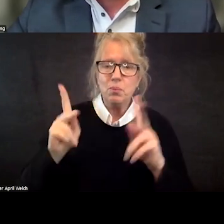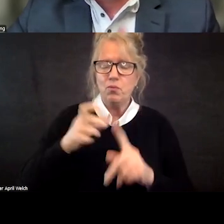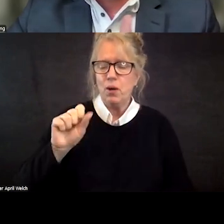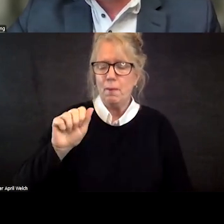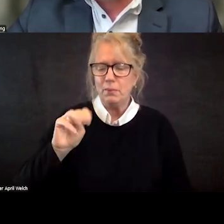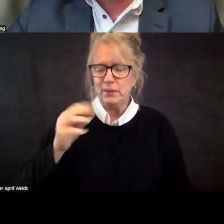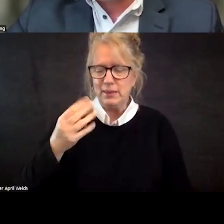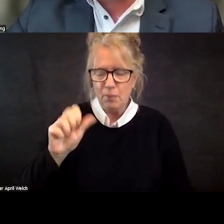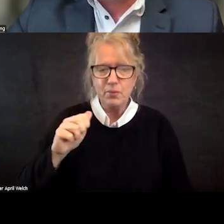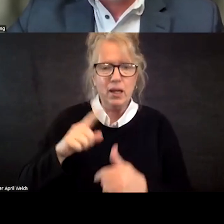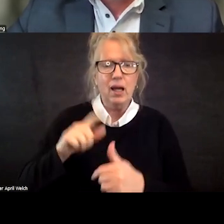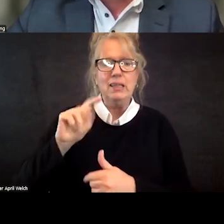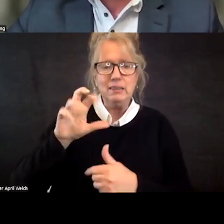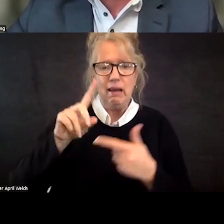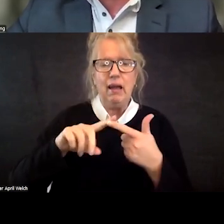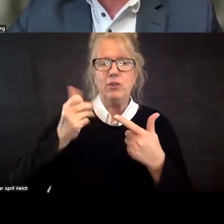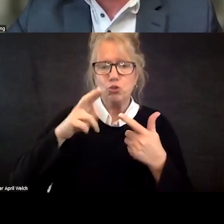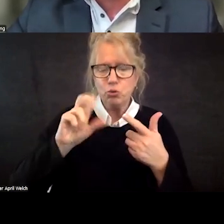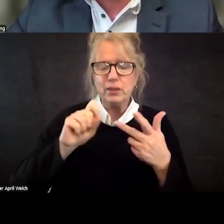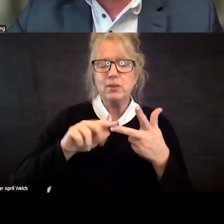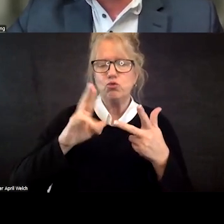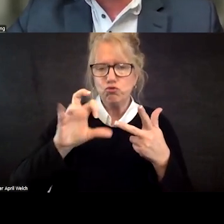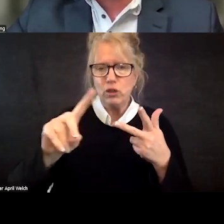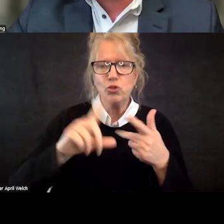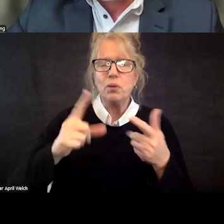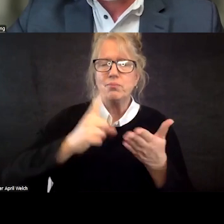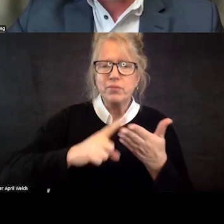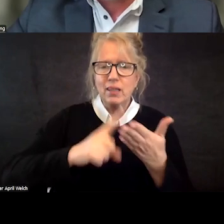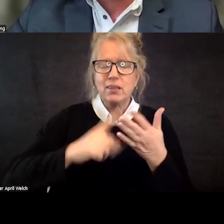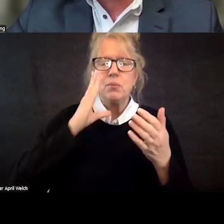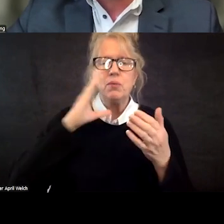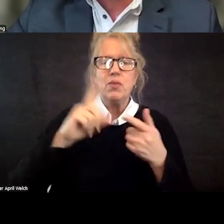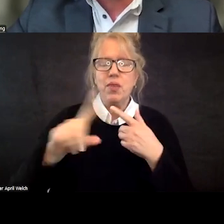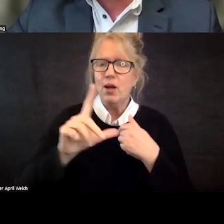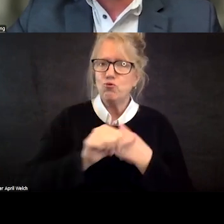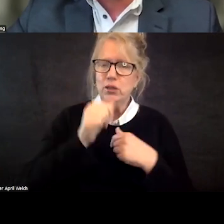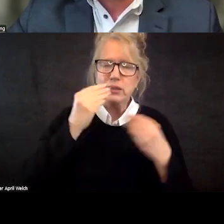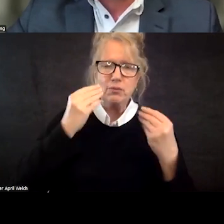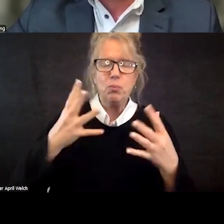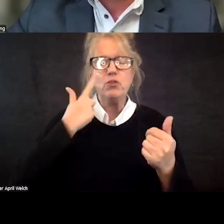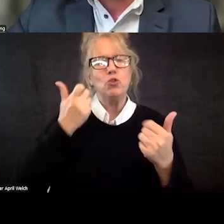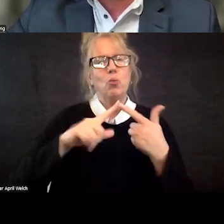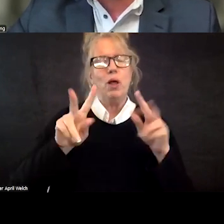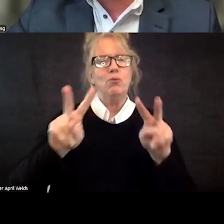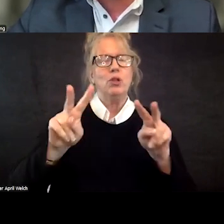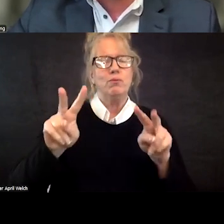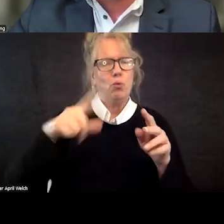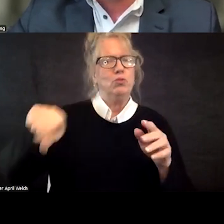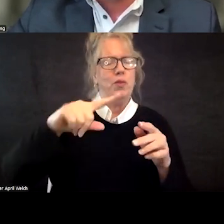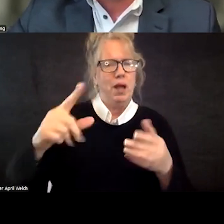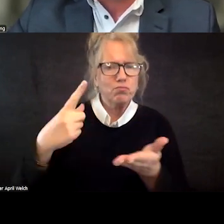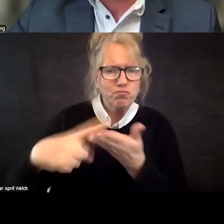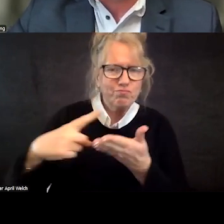Ted, Chris, and Richard, discussing crisis line and imminent risk data. So really looking forward to tapping into that and the